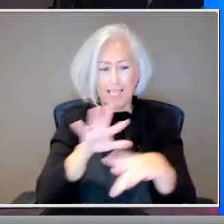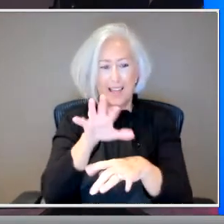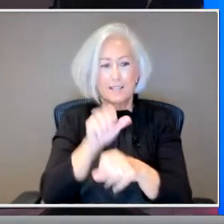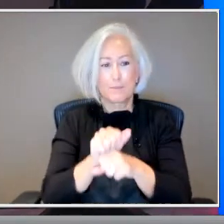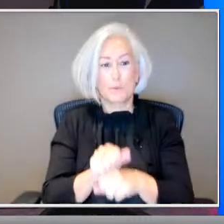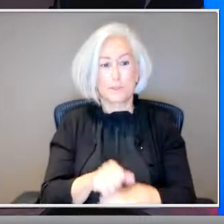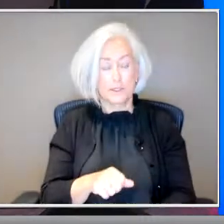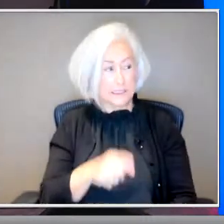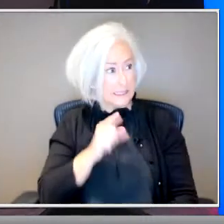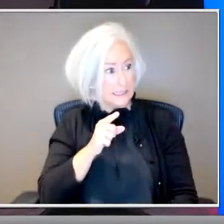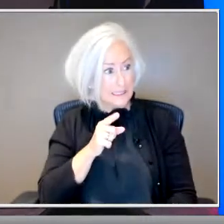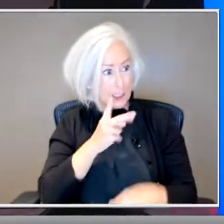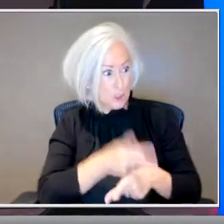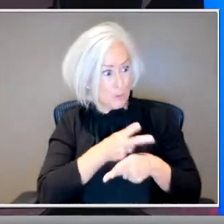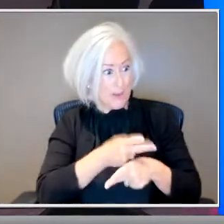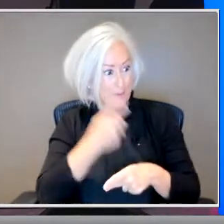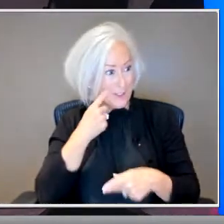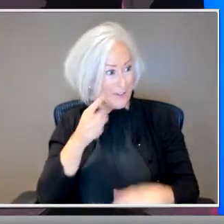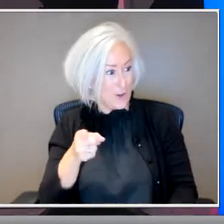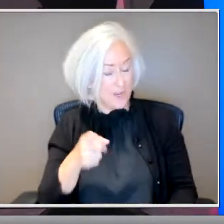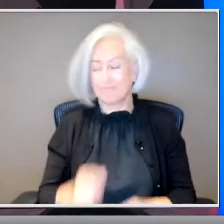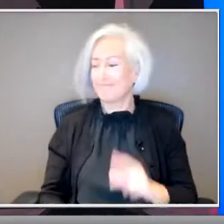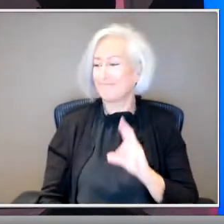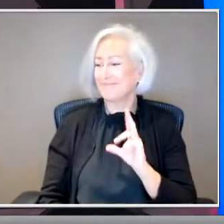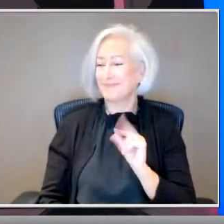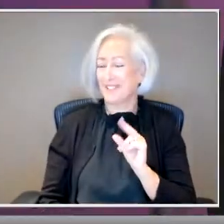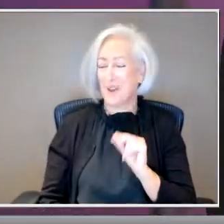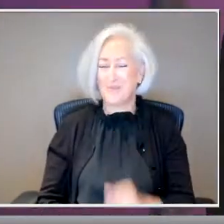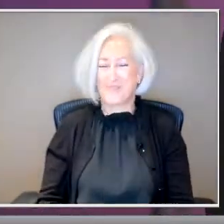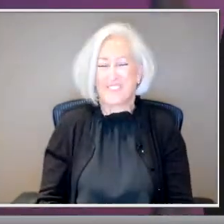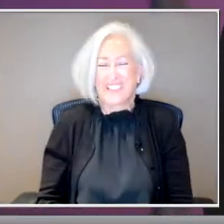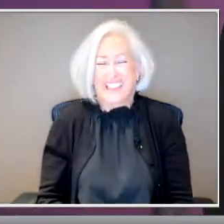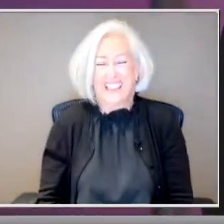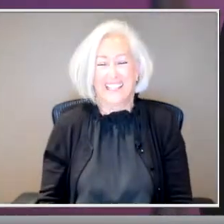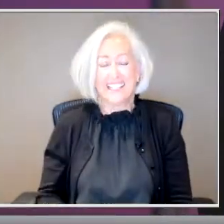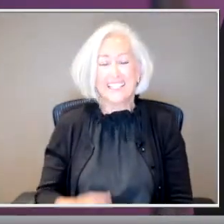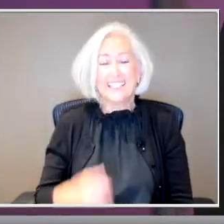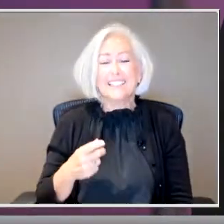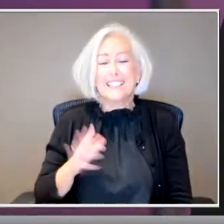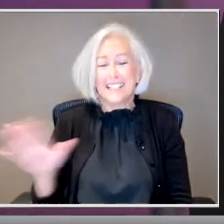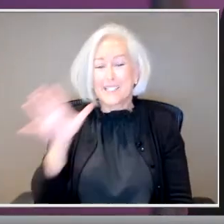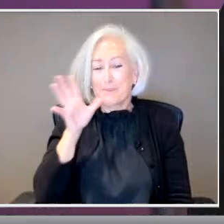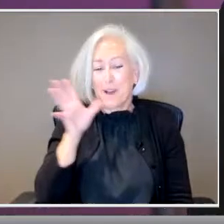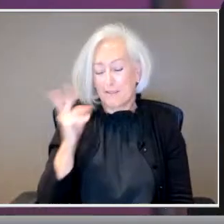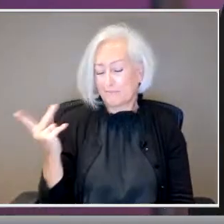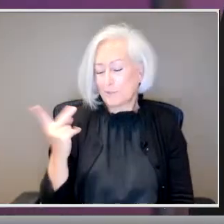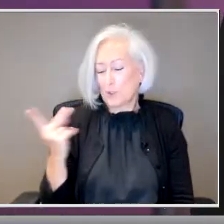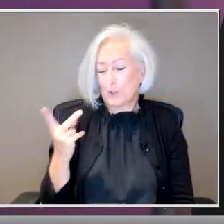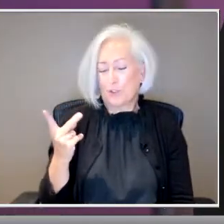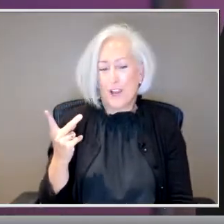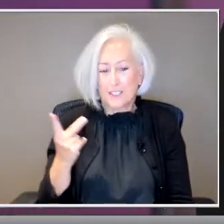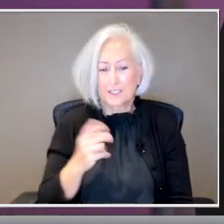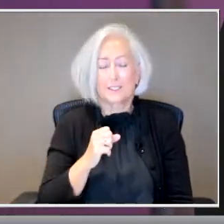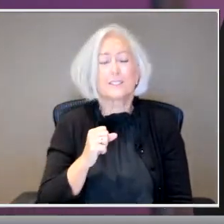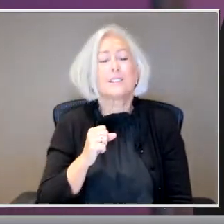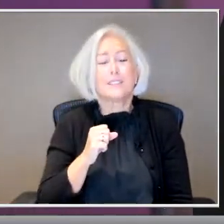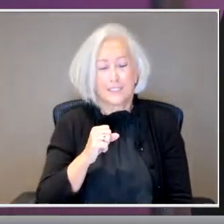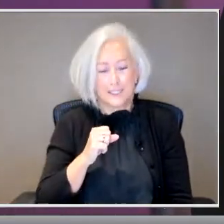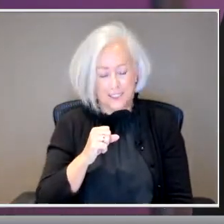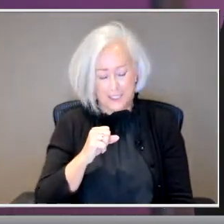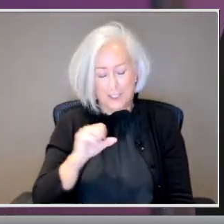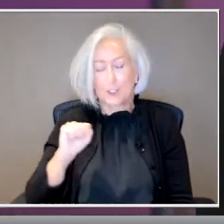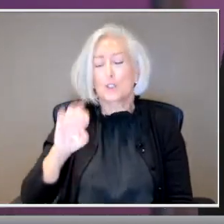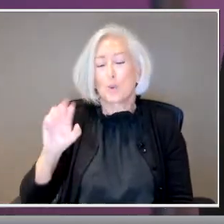Sheldon? No. So we were sorority sisters, but through the years, you know, we all stayed